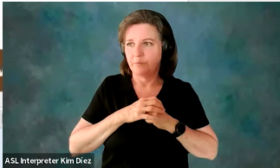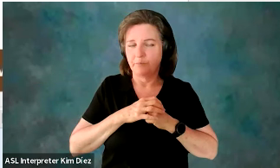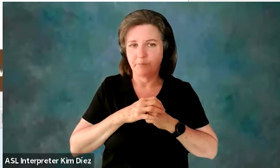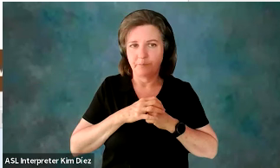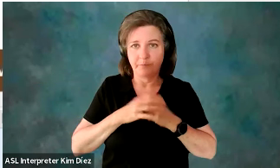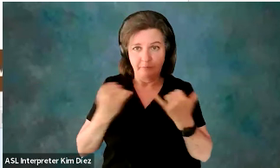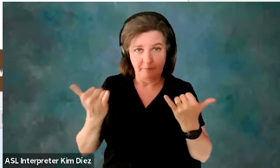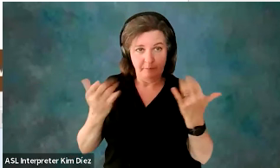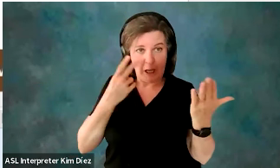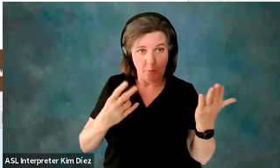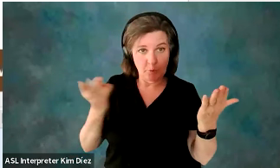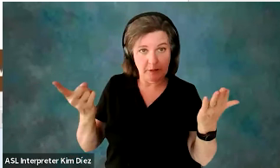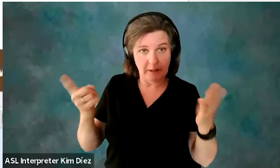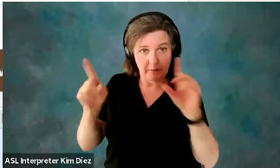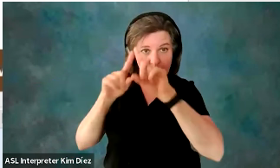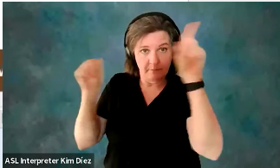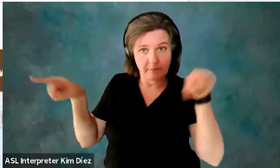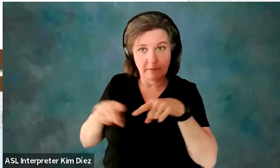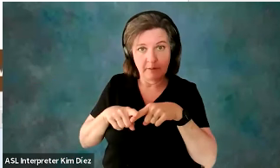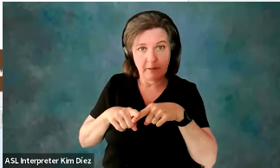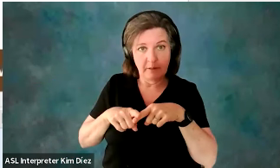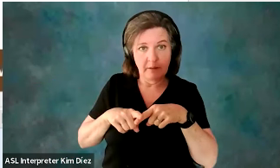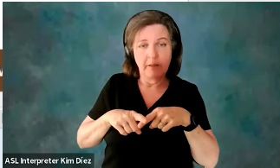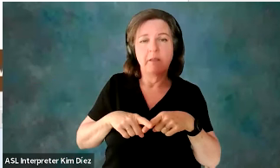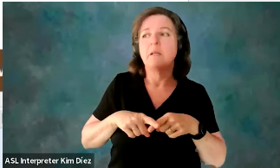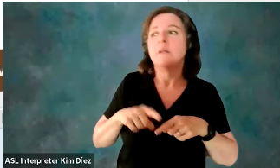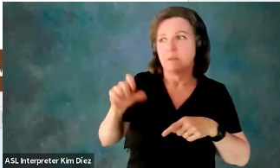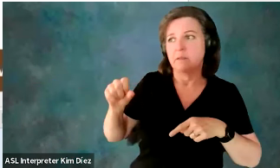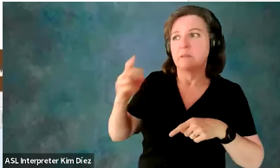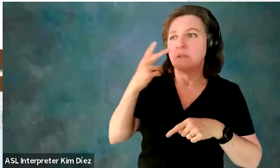You see it now? Yes, I can see it now.